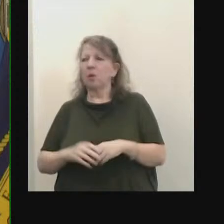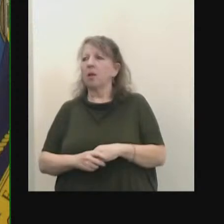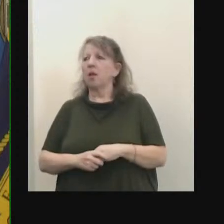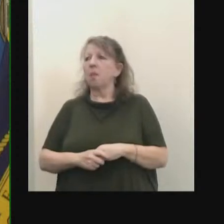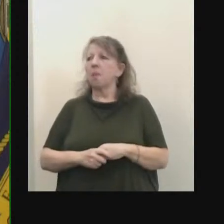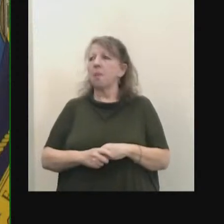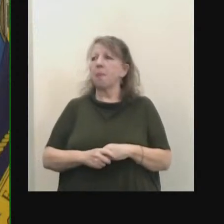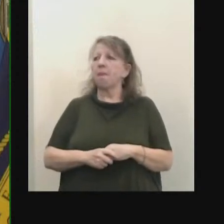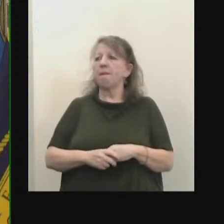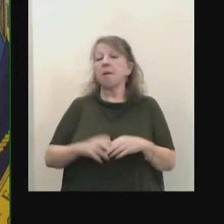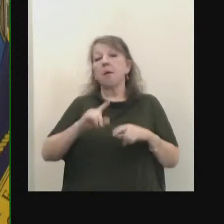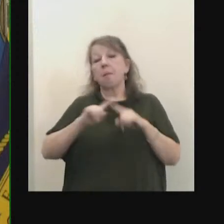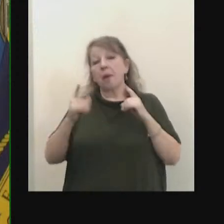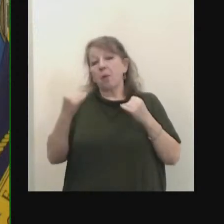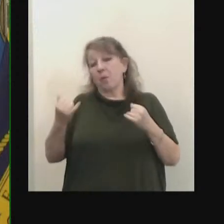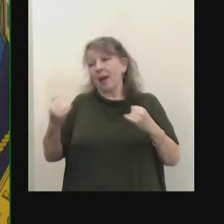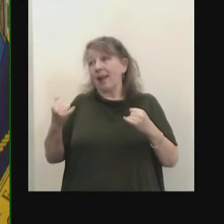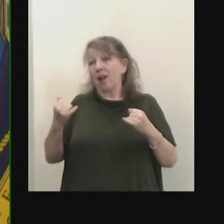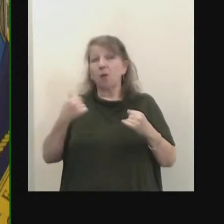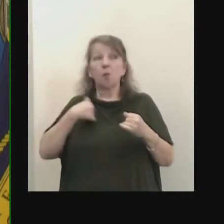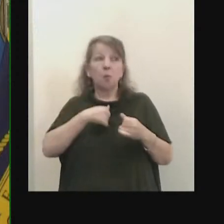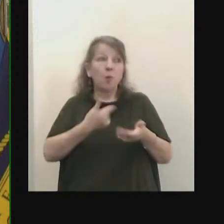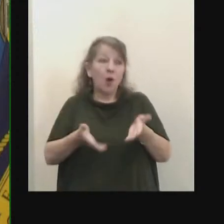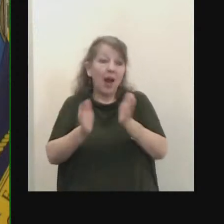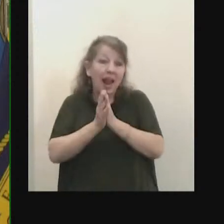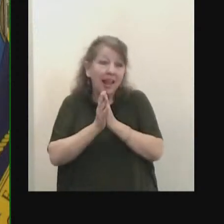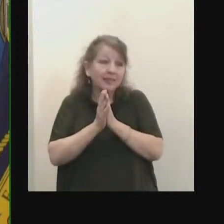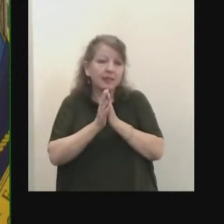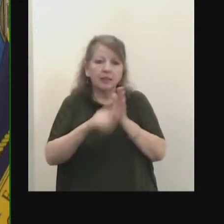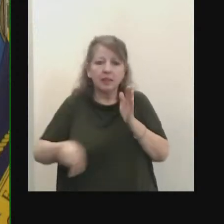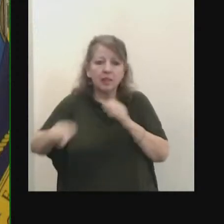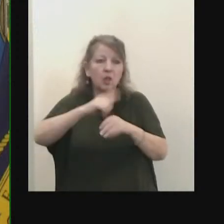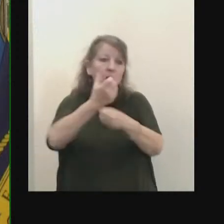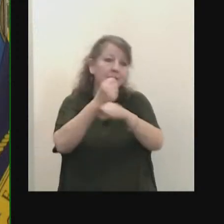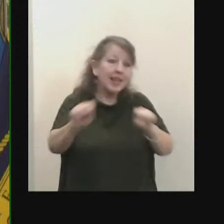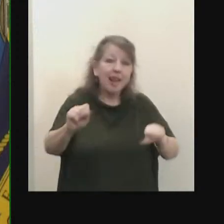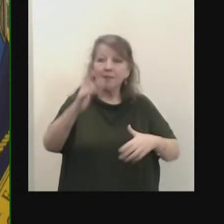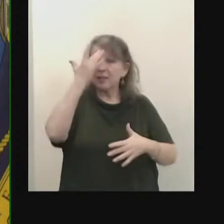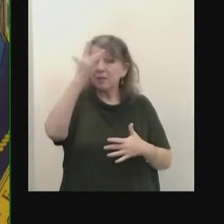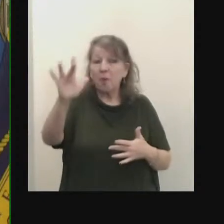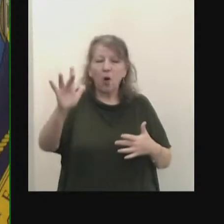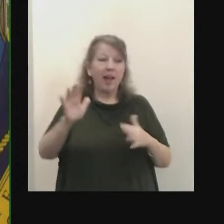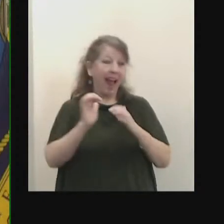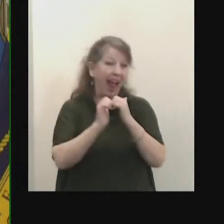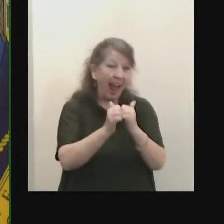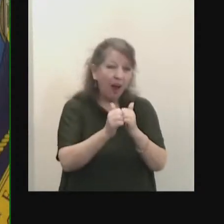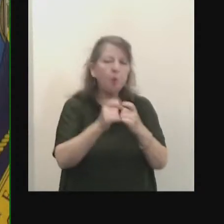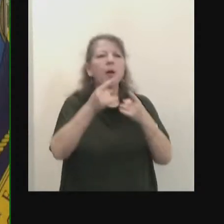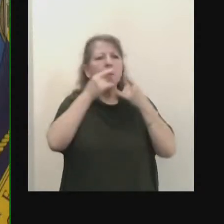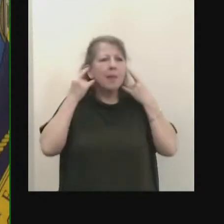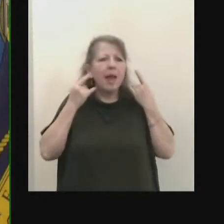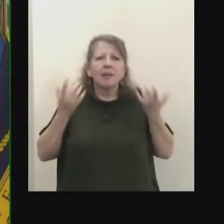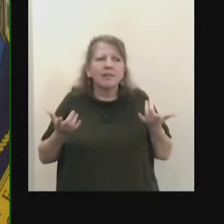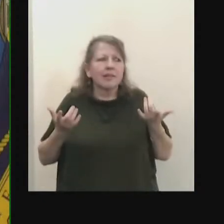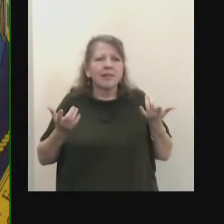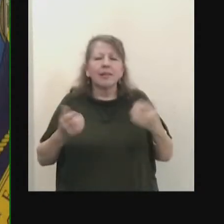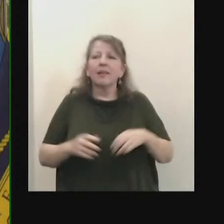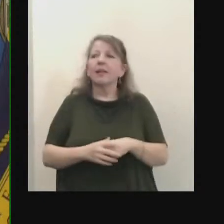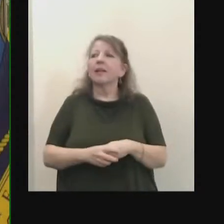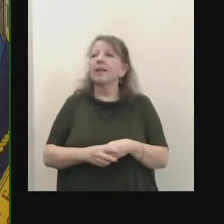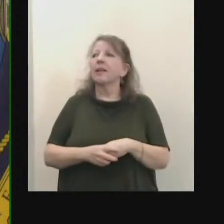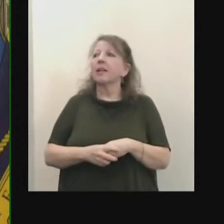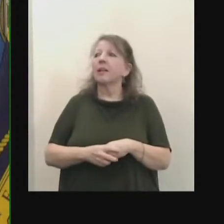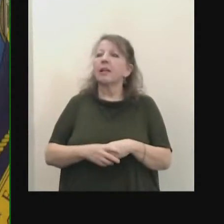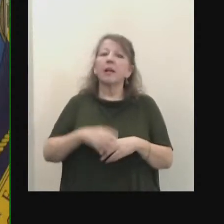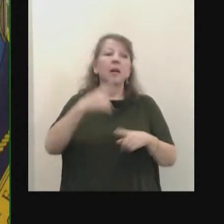But at this point, we want people to be safe and smart, and the best way to do that is wear a mask, as well as get